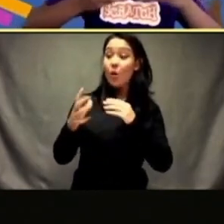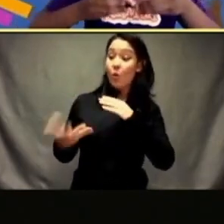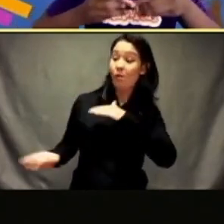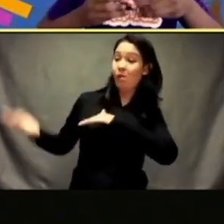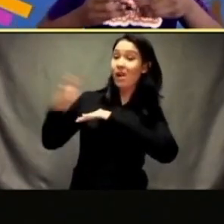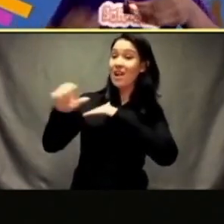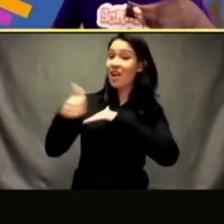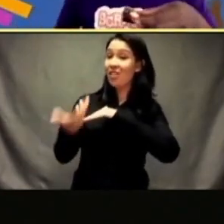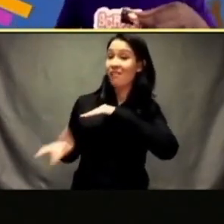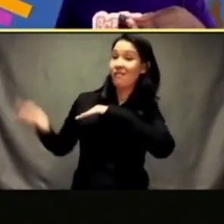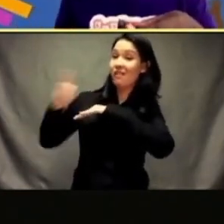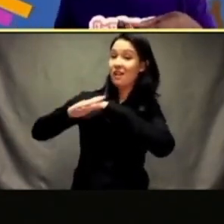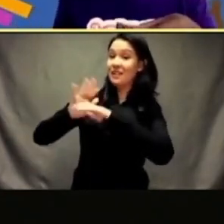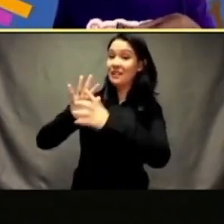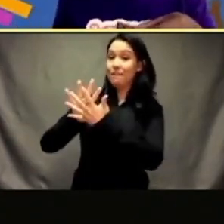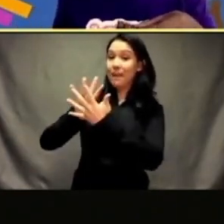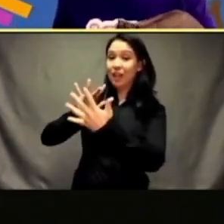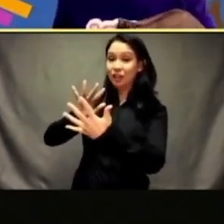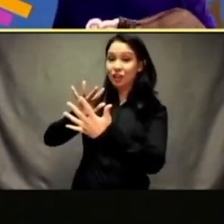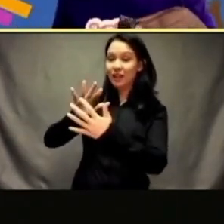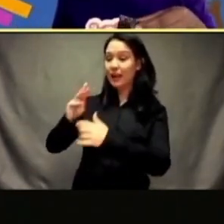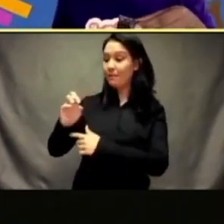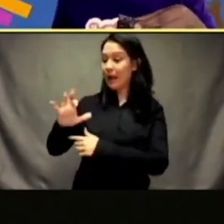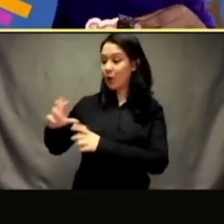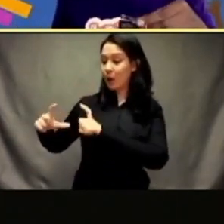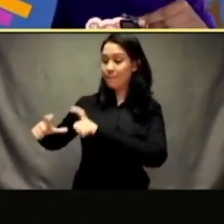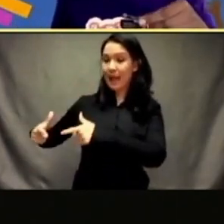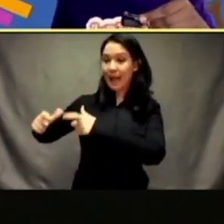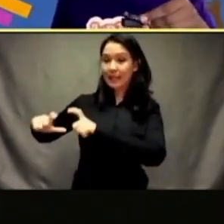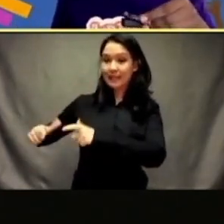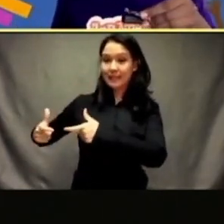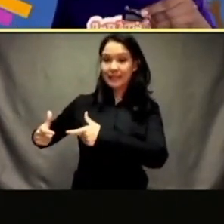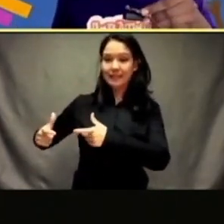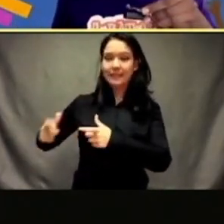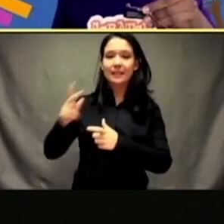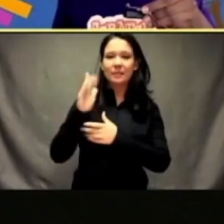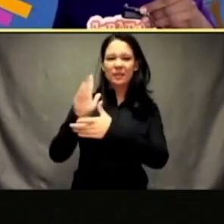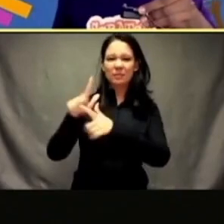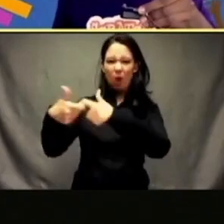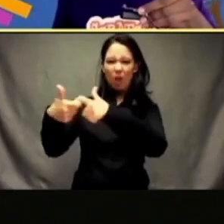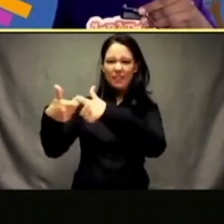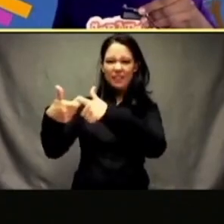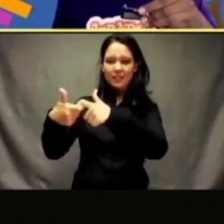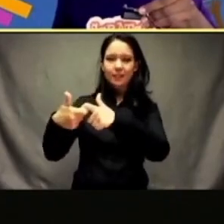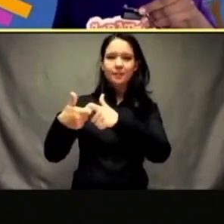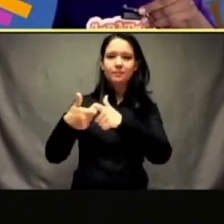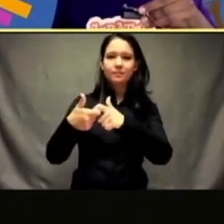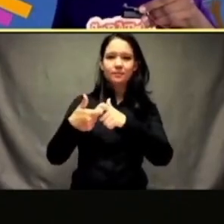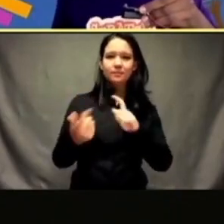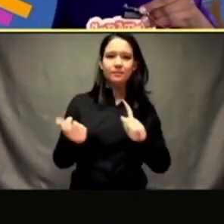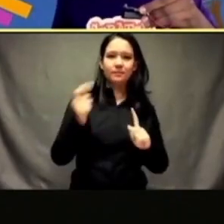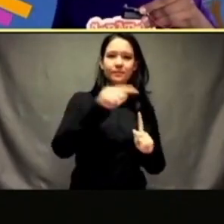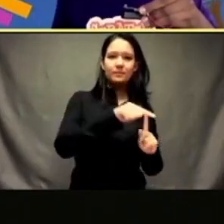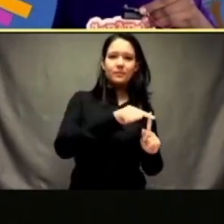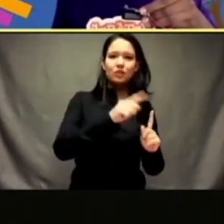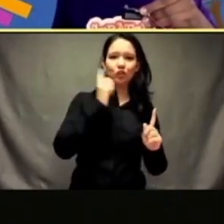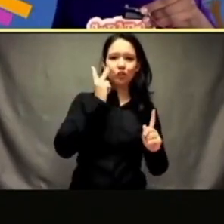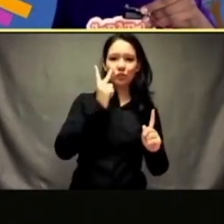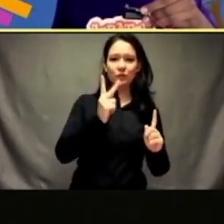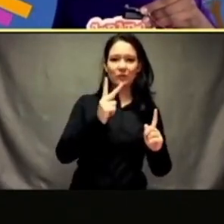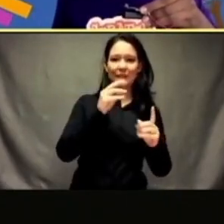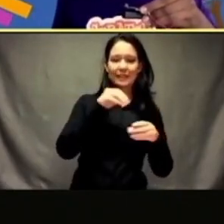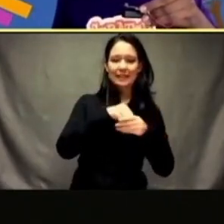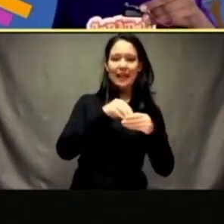it, because in the microbit blocks, let me just stop this and take a look